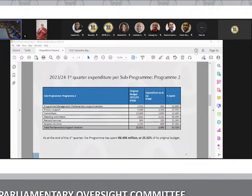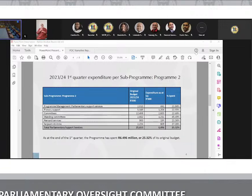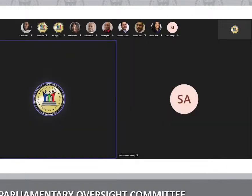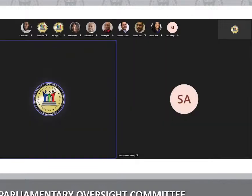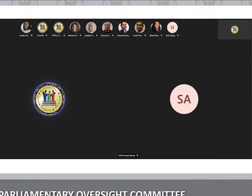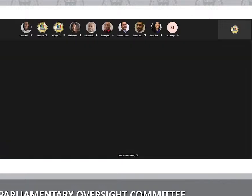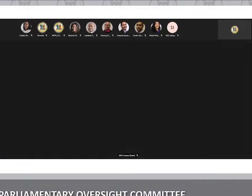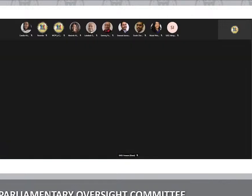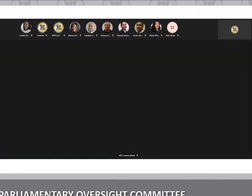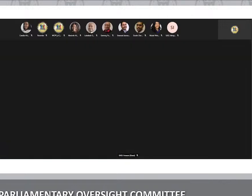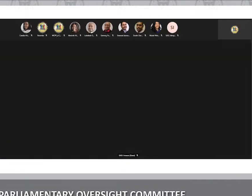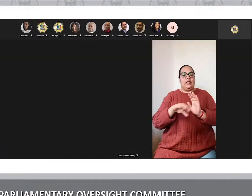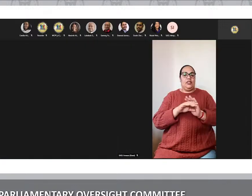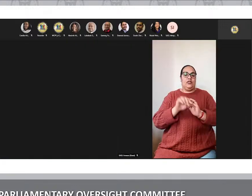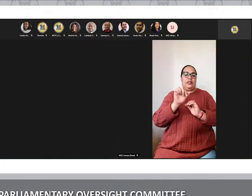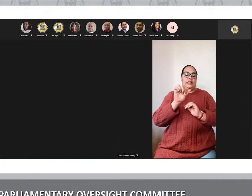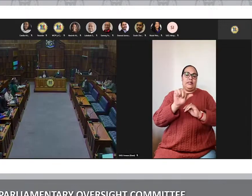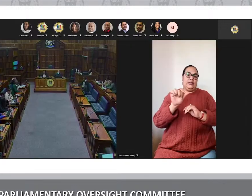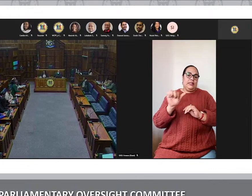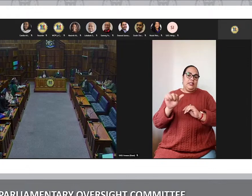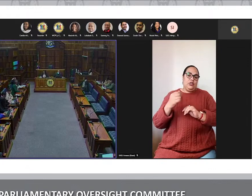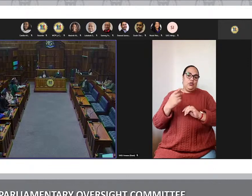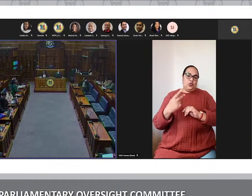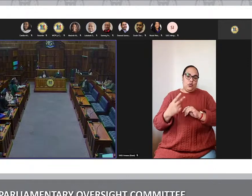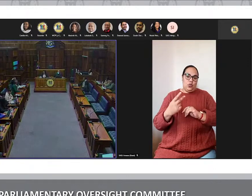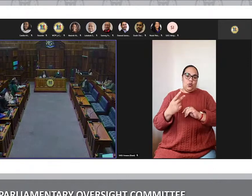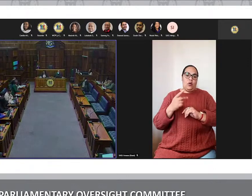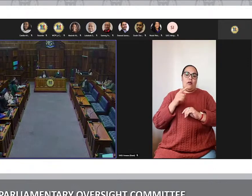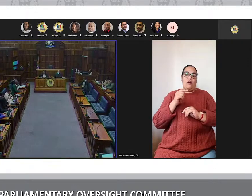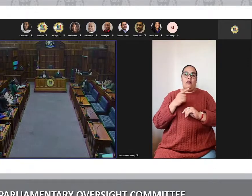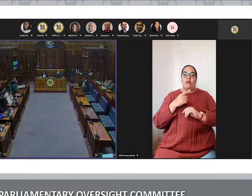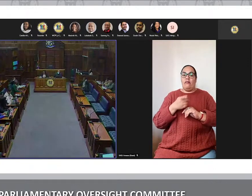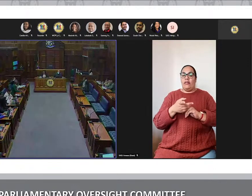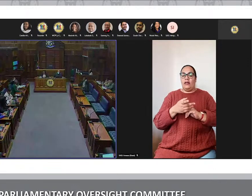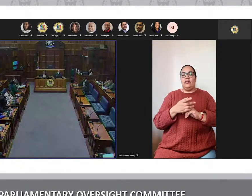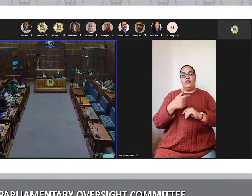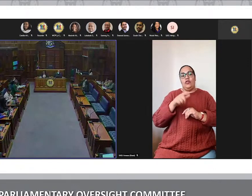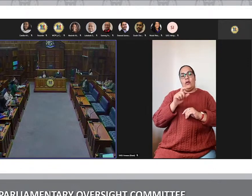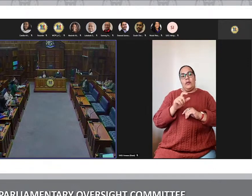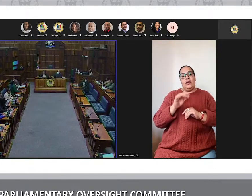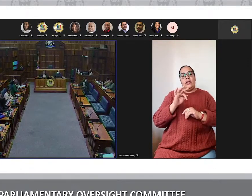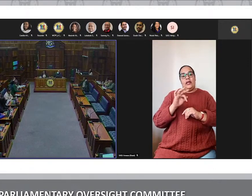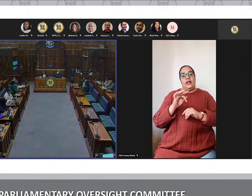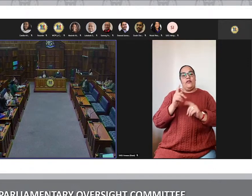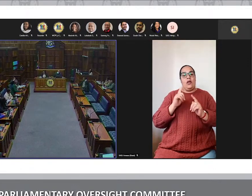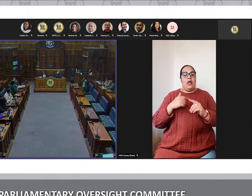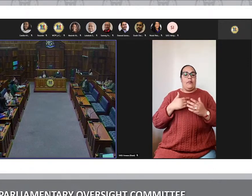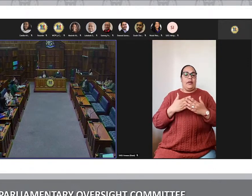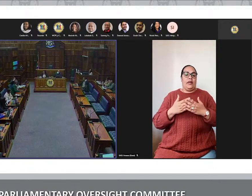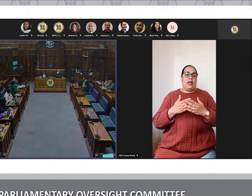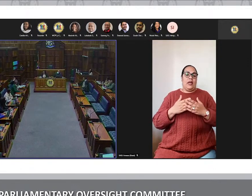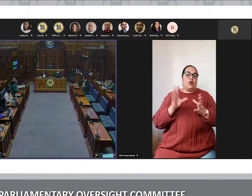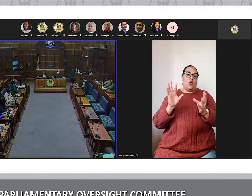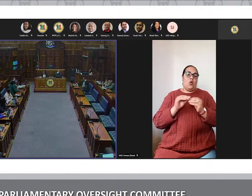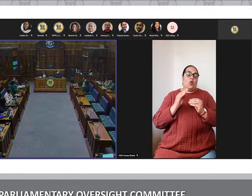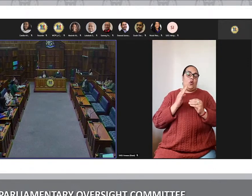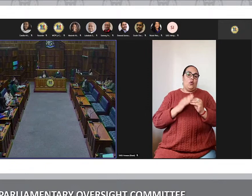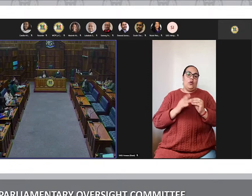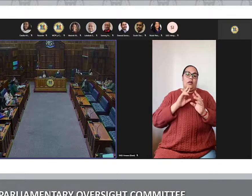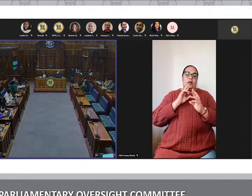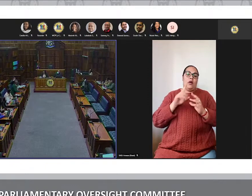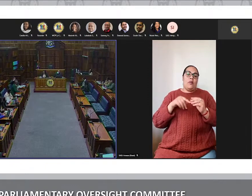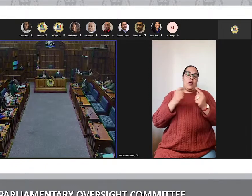37.6 and Section 66.2 of FAMPLA? Yeah, Chairperson, if you maybe would allow me to make a concluding remark on the